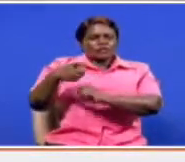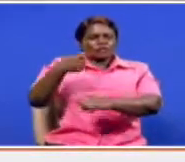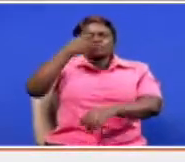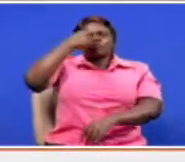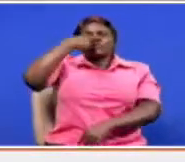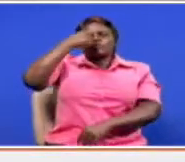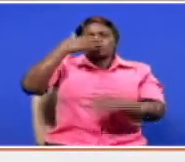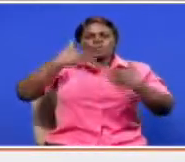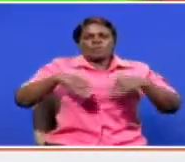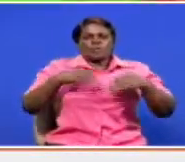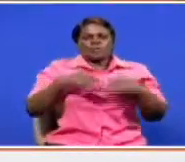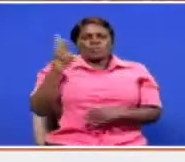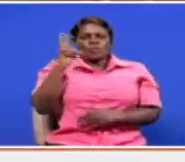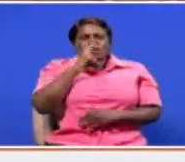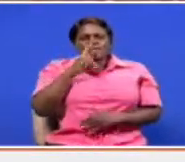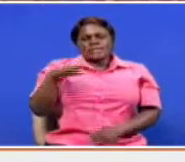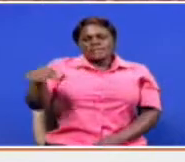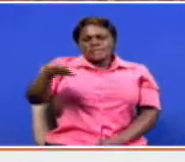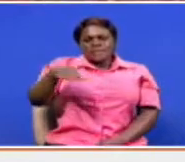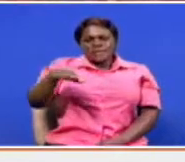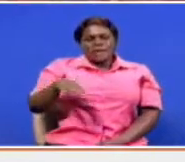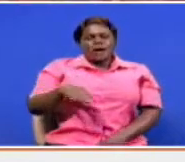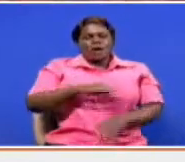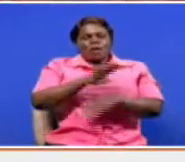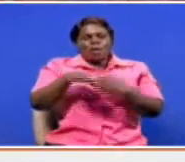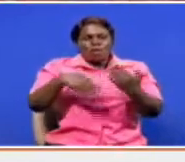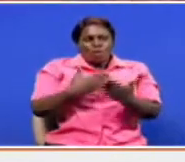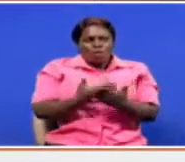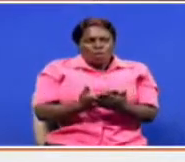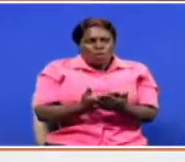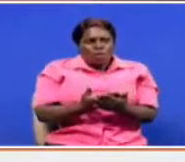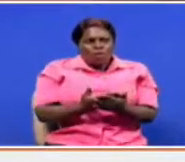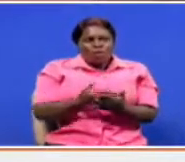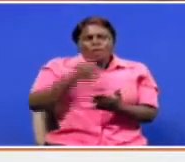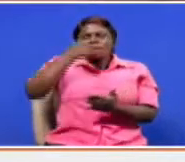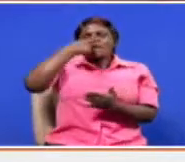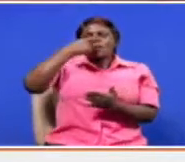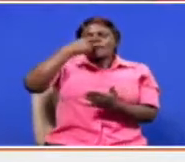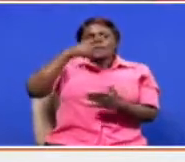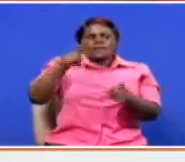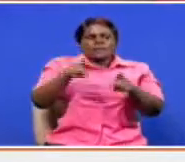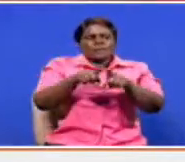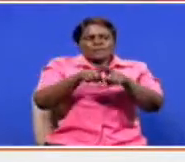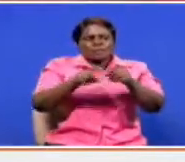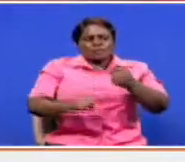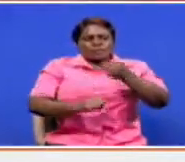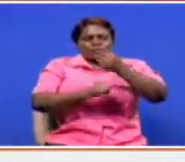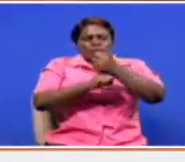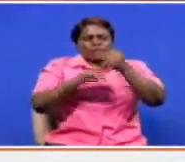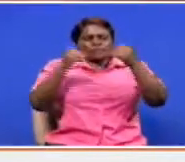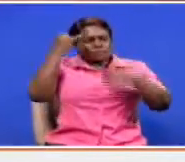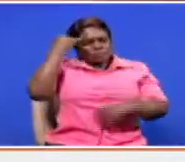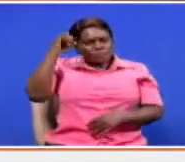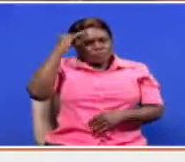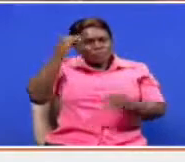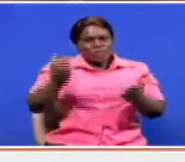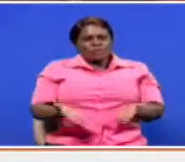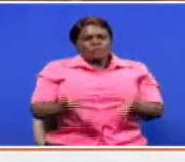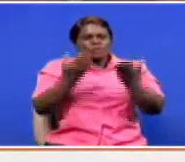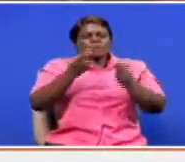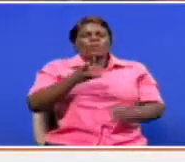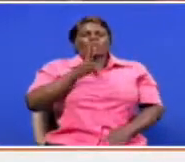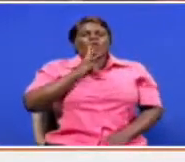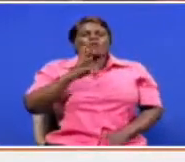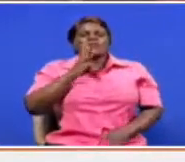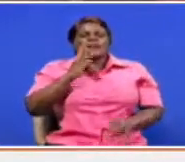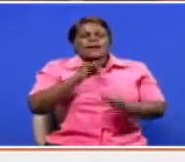vaccinate people from high-risk areas with oral cholera vaccine and complement the initiative with improvements in water